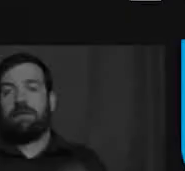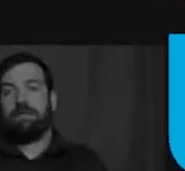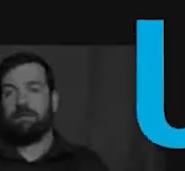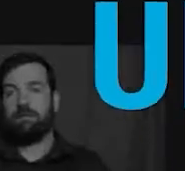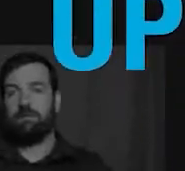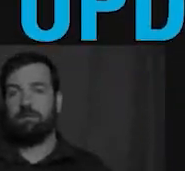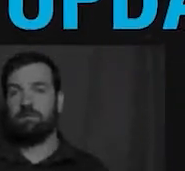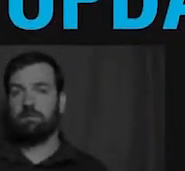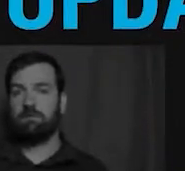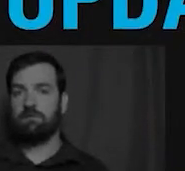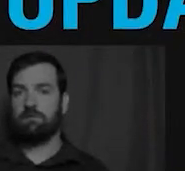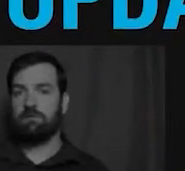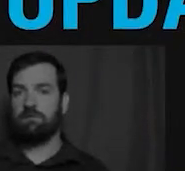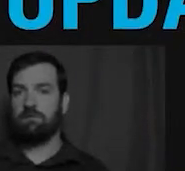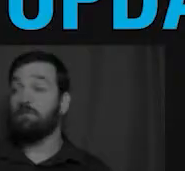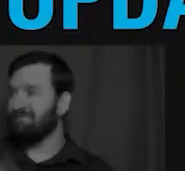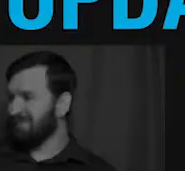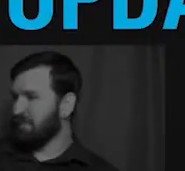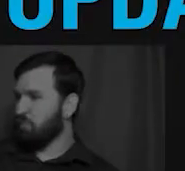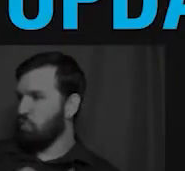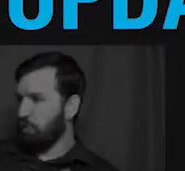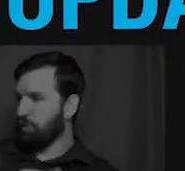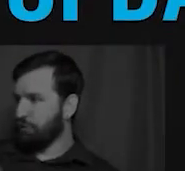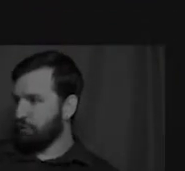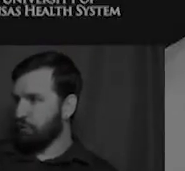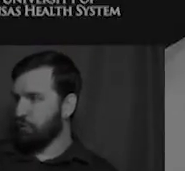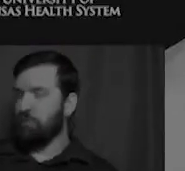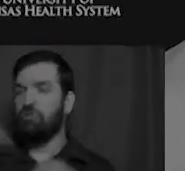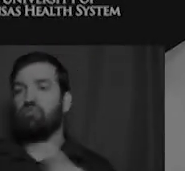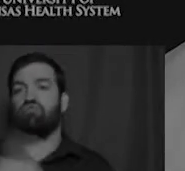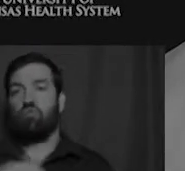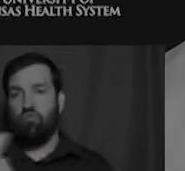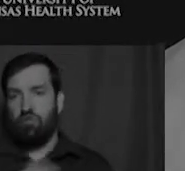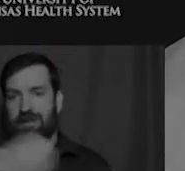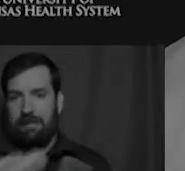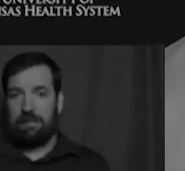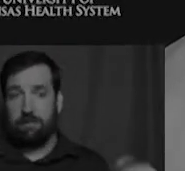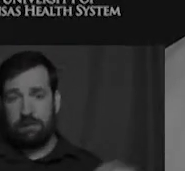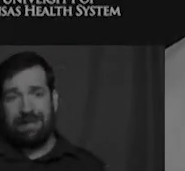back. Subscribe to our morning medical update and open